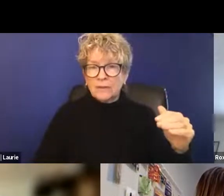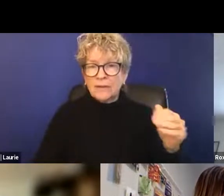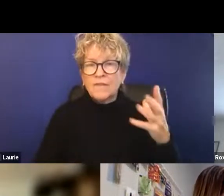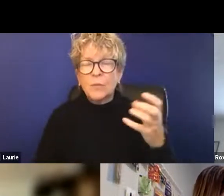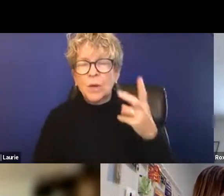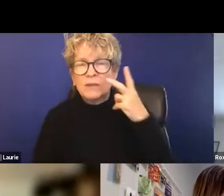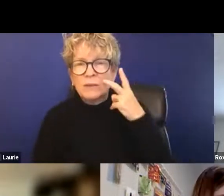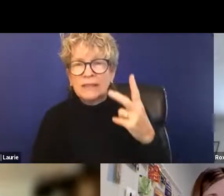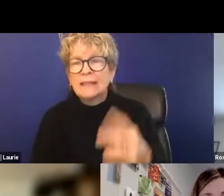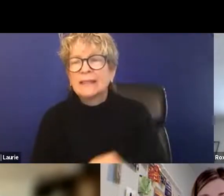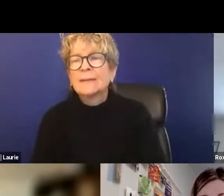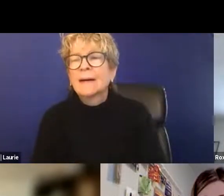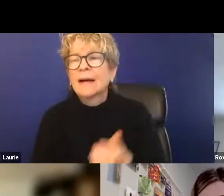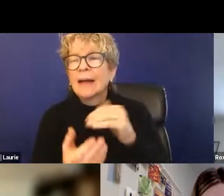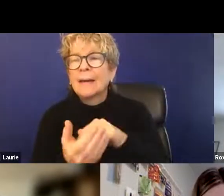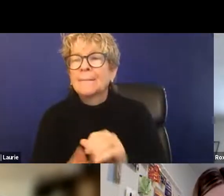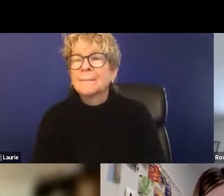again.